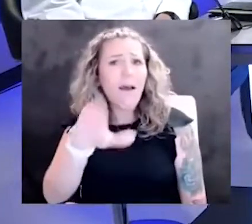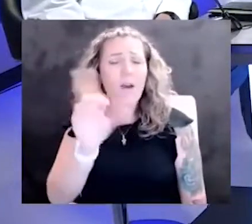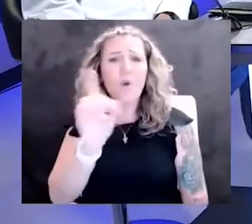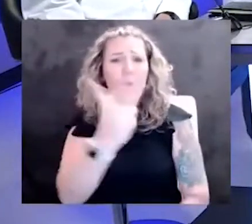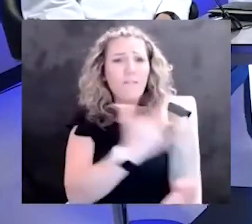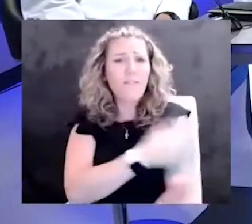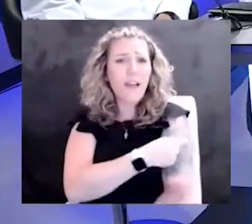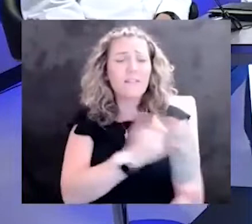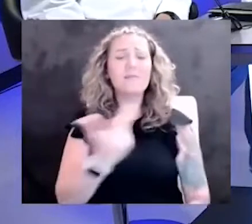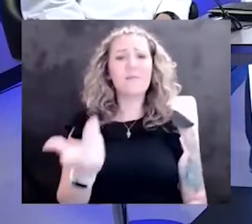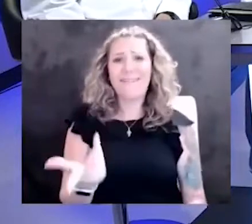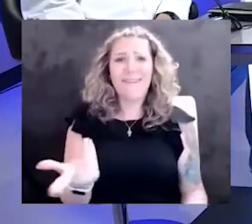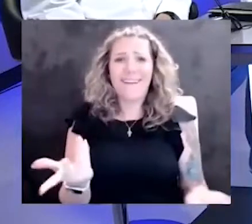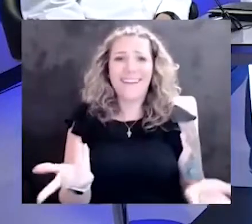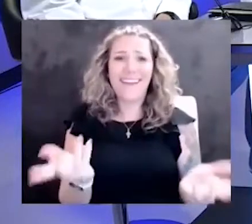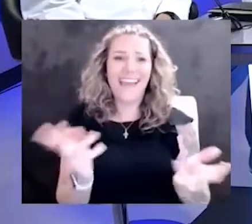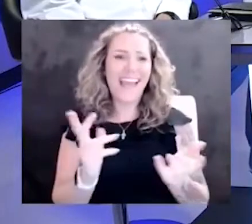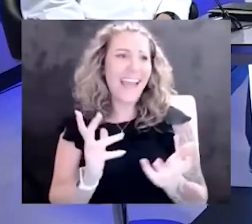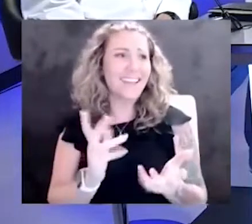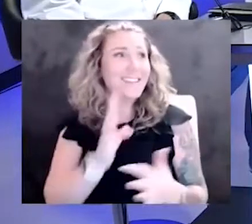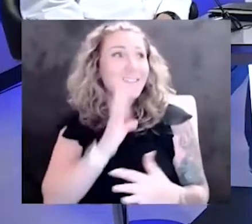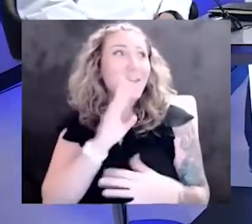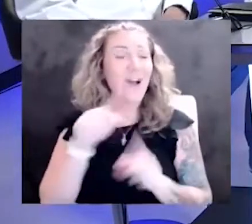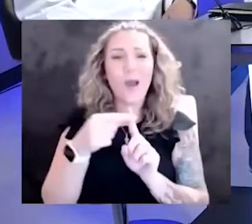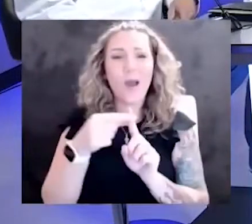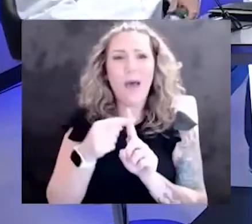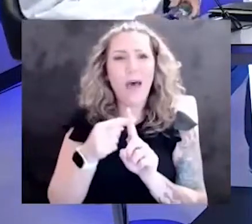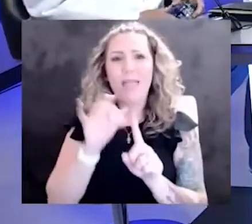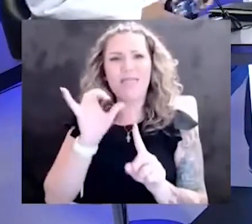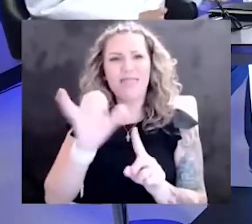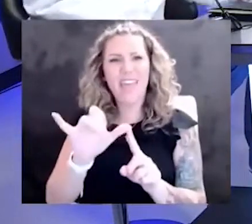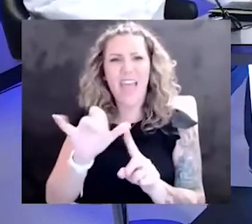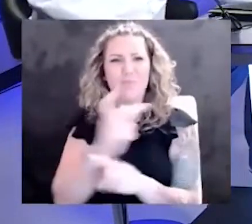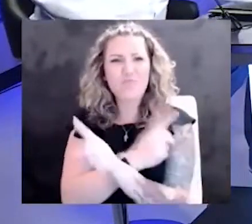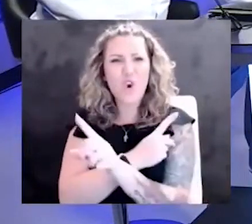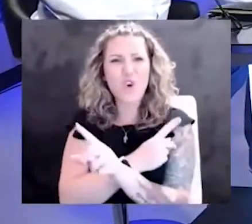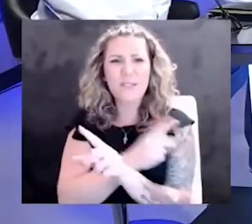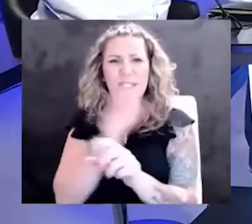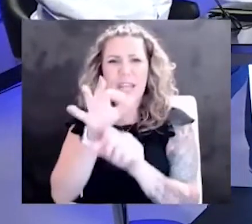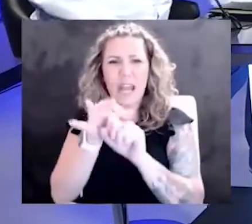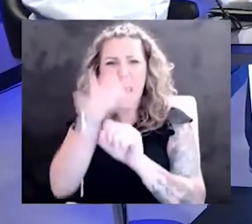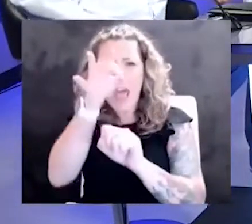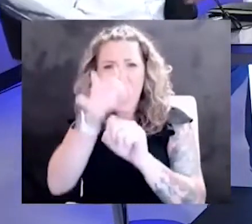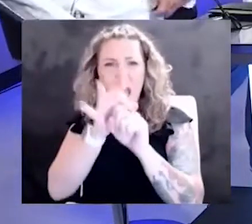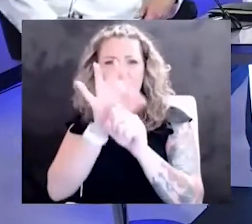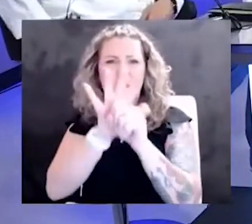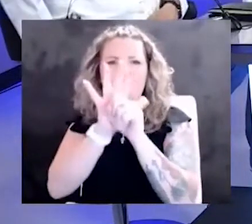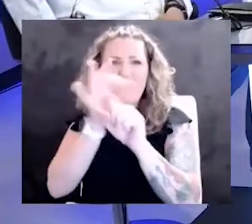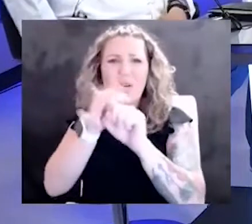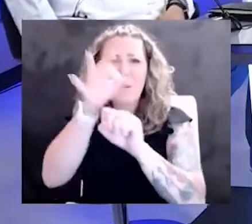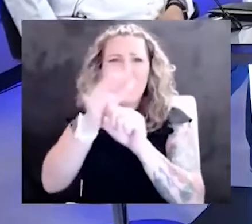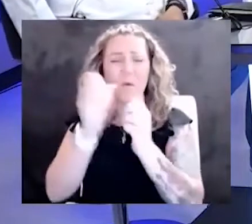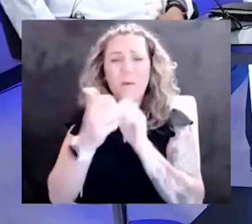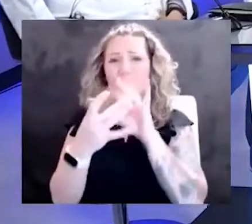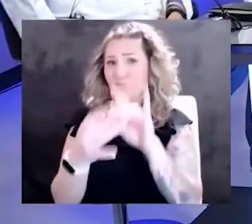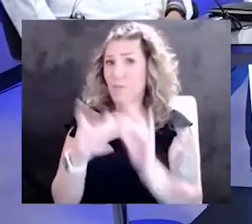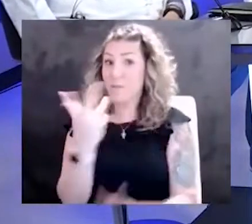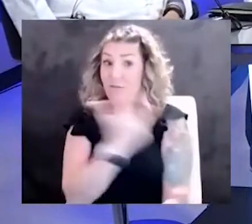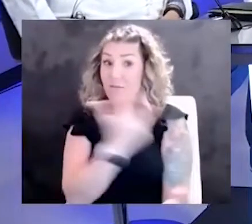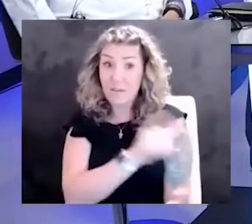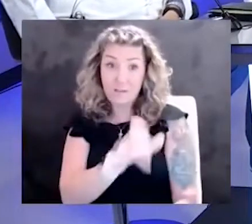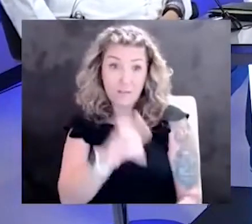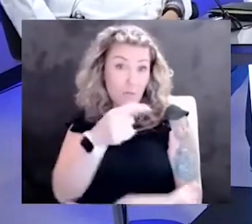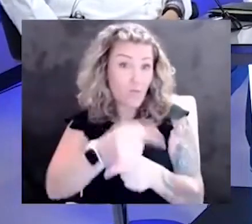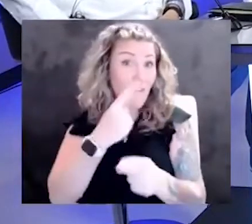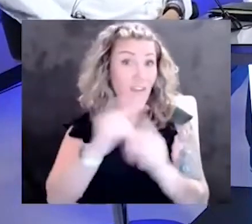How do talk to us about what this spike protein's doing around vaccination and? Because I think some part of this is the part that pries open your cell and causes